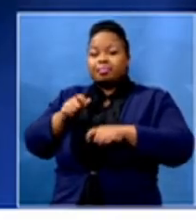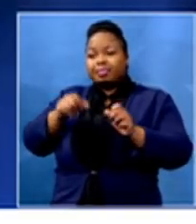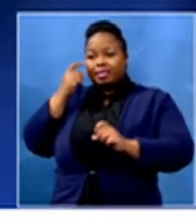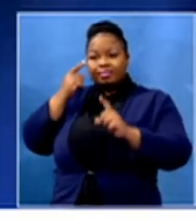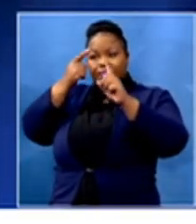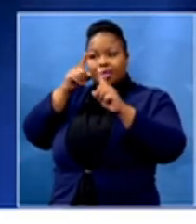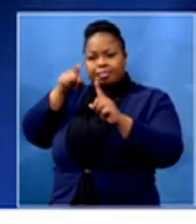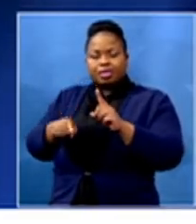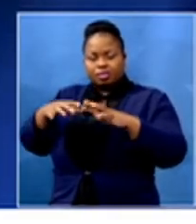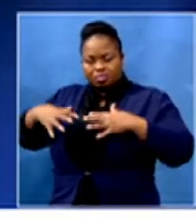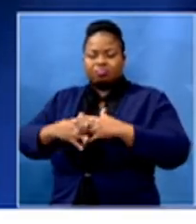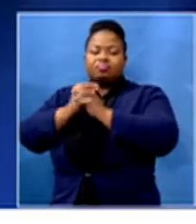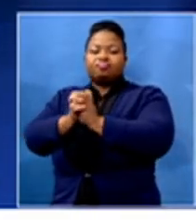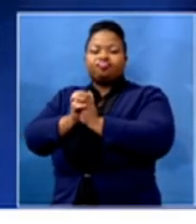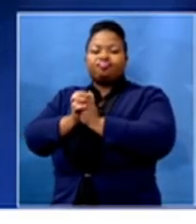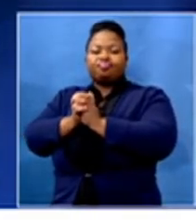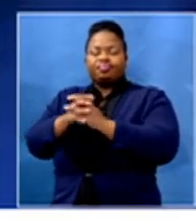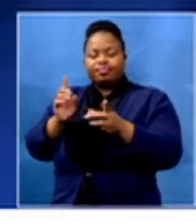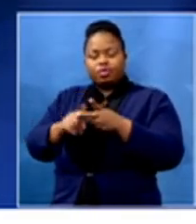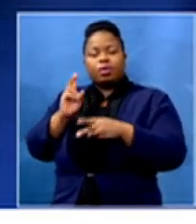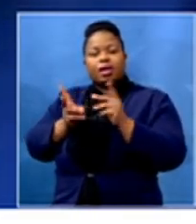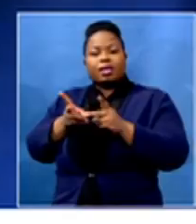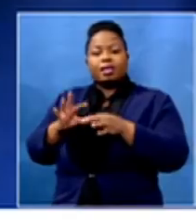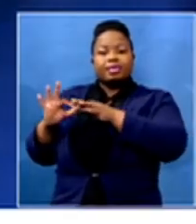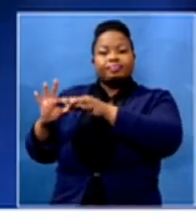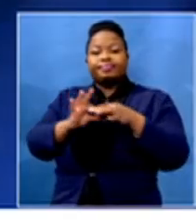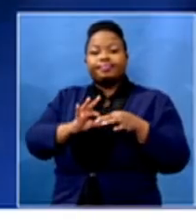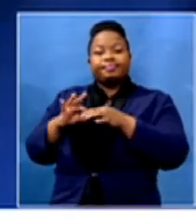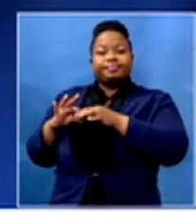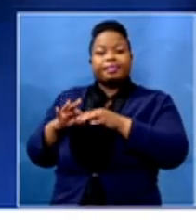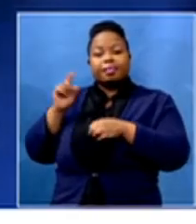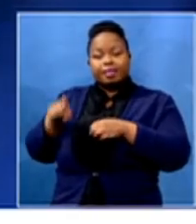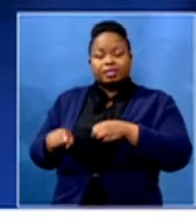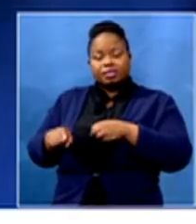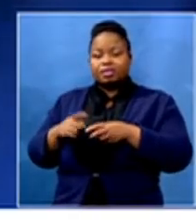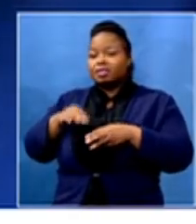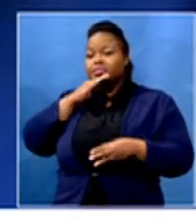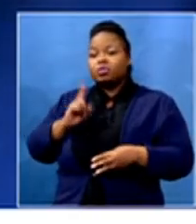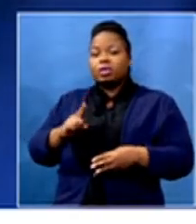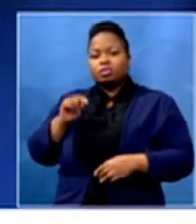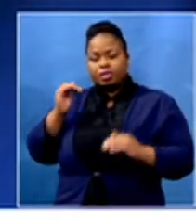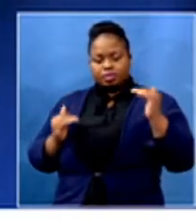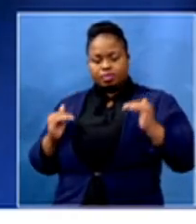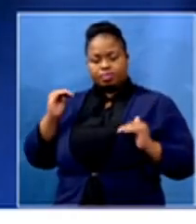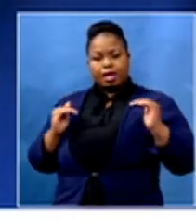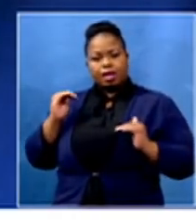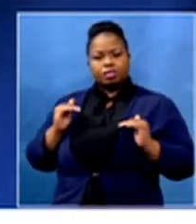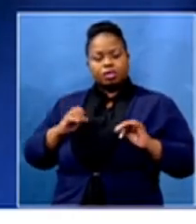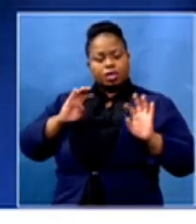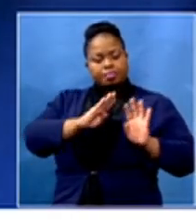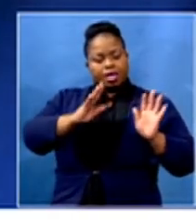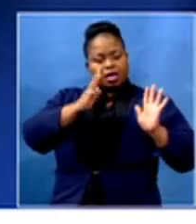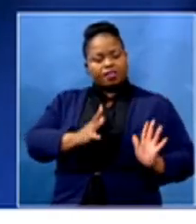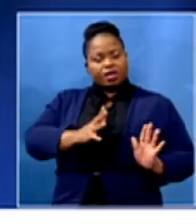South Africans. It's also going to take a lot of cooperation amongst ourselves. It's going to also mean we have to balance the behavioral change